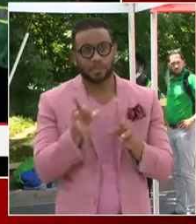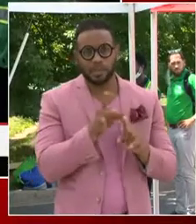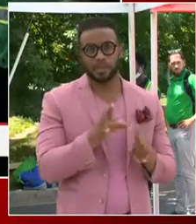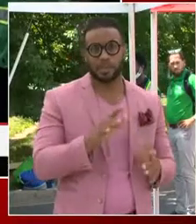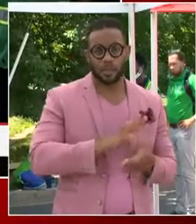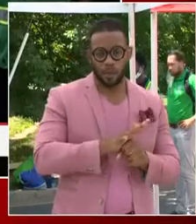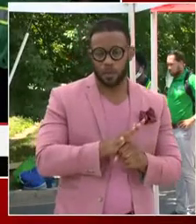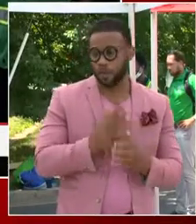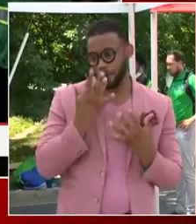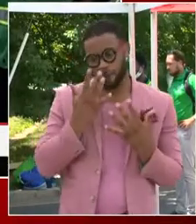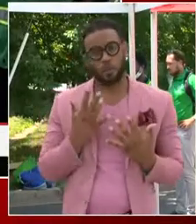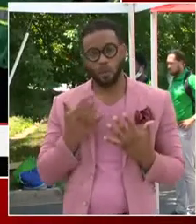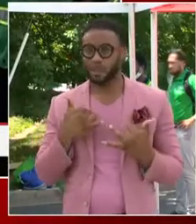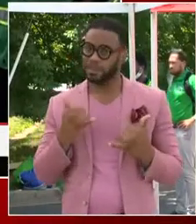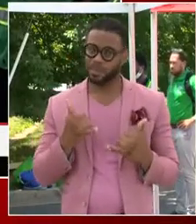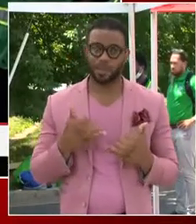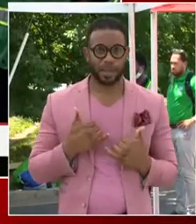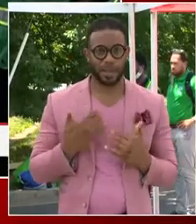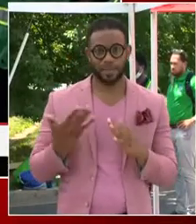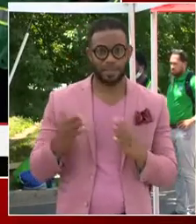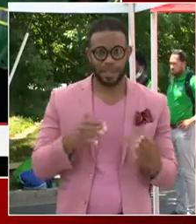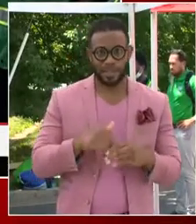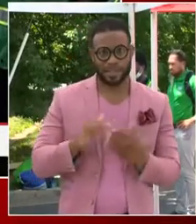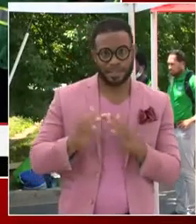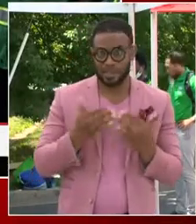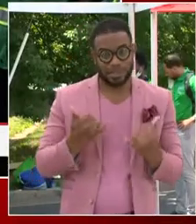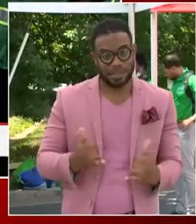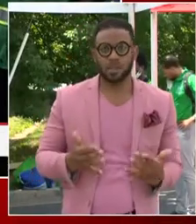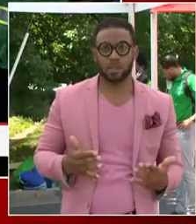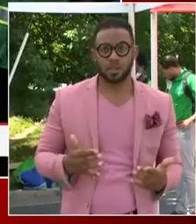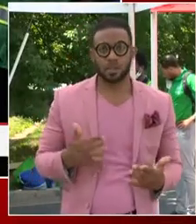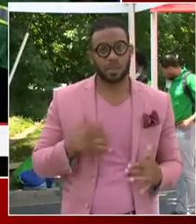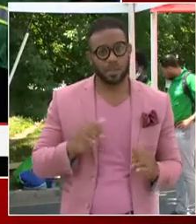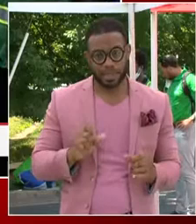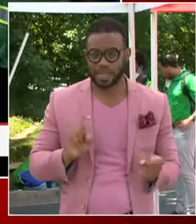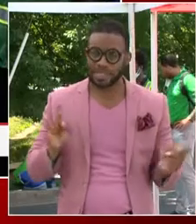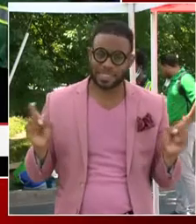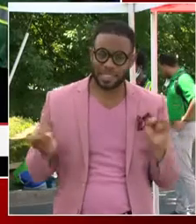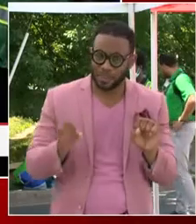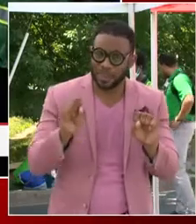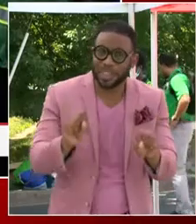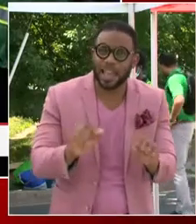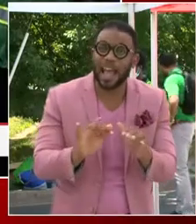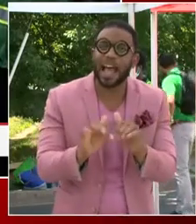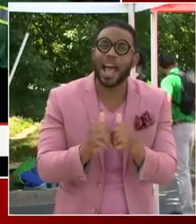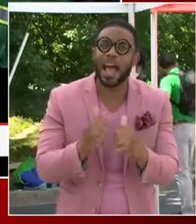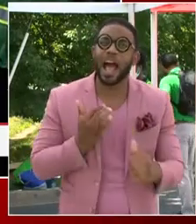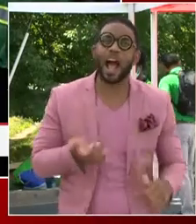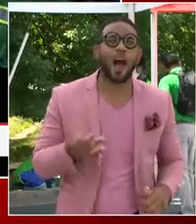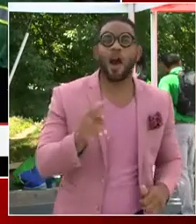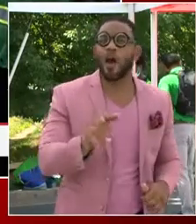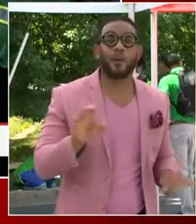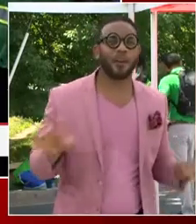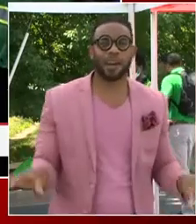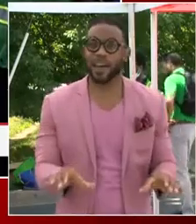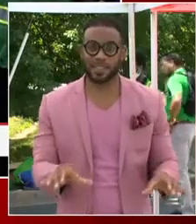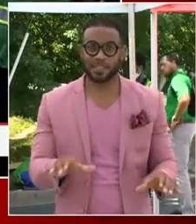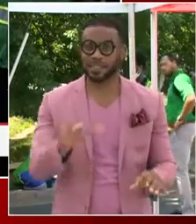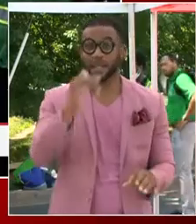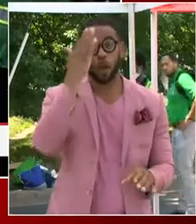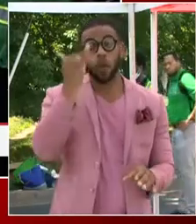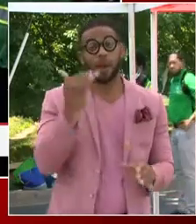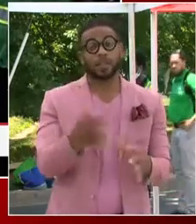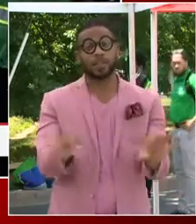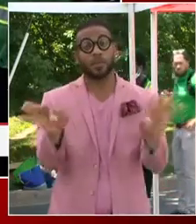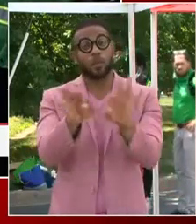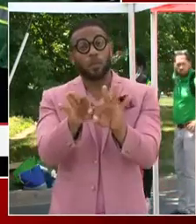city. And unfortunately, we've still had deaths in our city. And we can turn that around by our own actions. And that's why